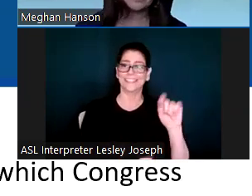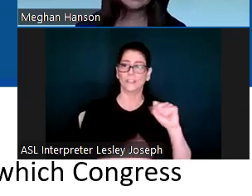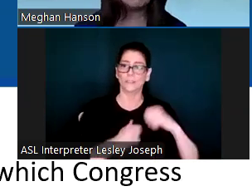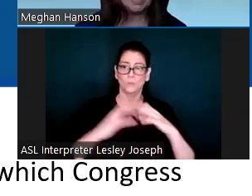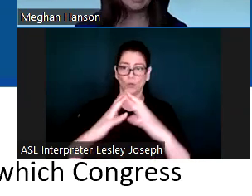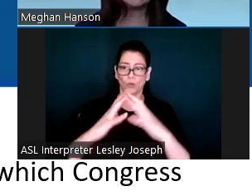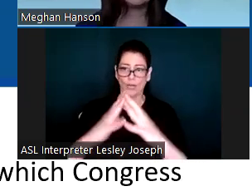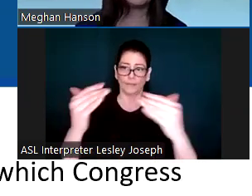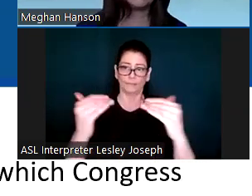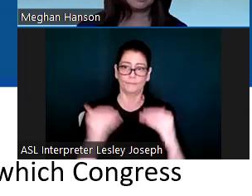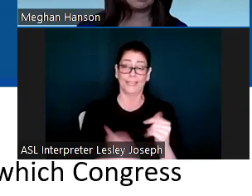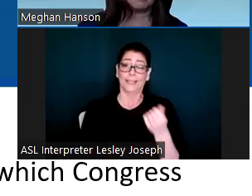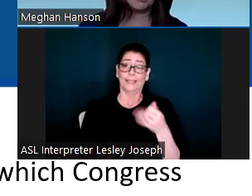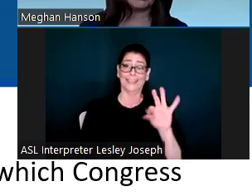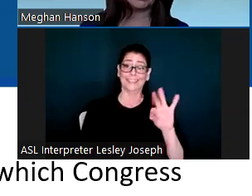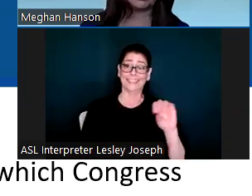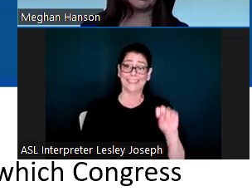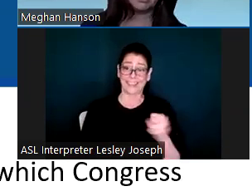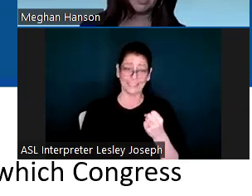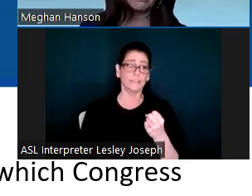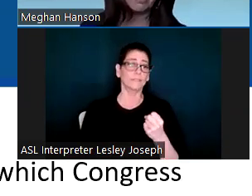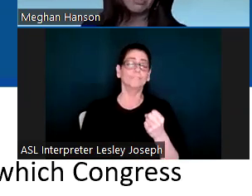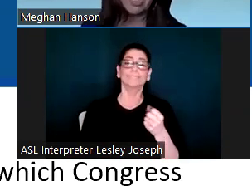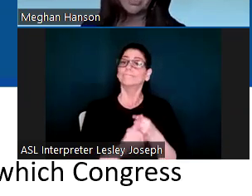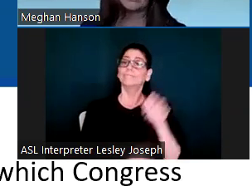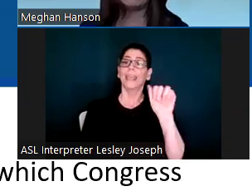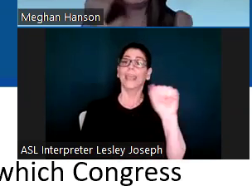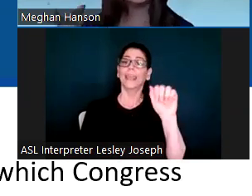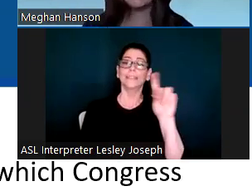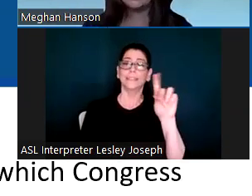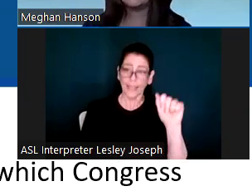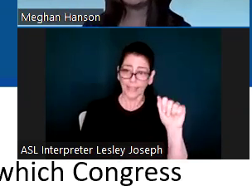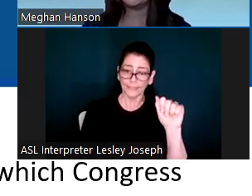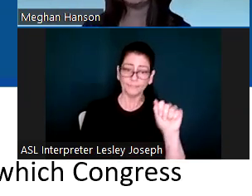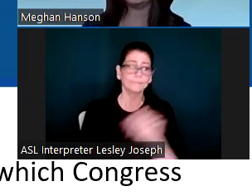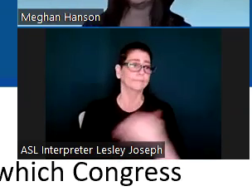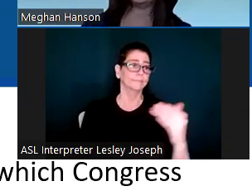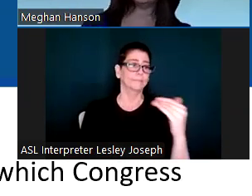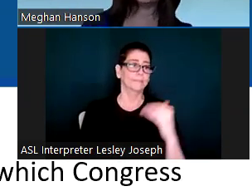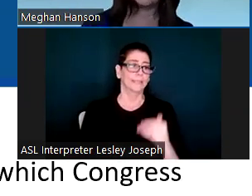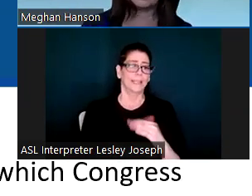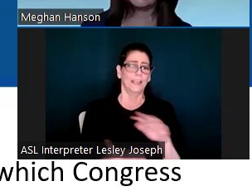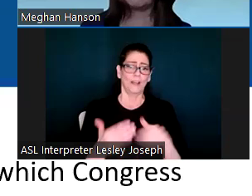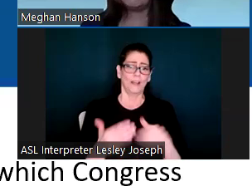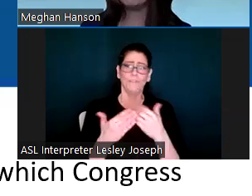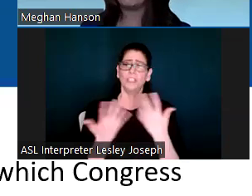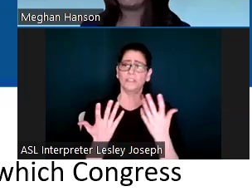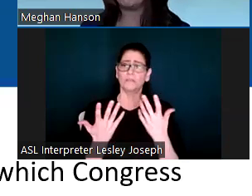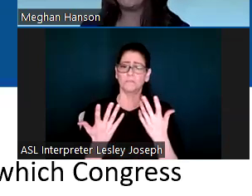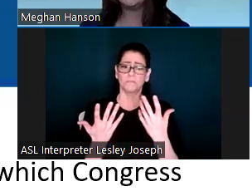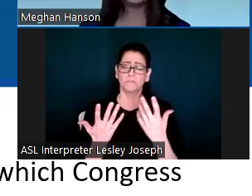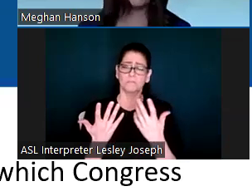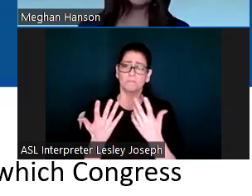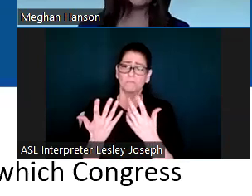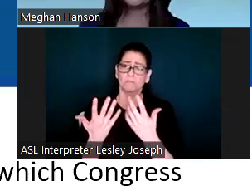into the 90s and beyond, that's when the Americans with Disabilities Act was created. And all of this kind of comes together. And in terms of the Extended Employment